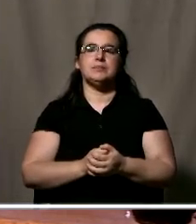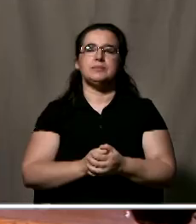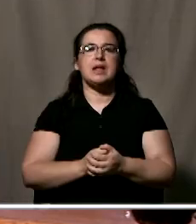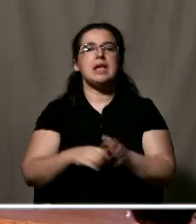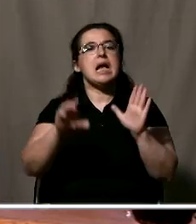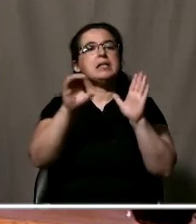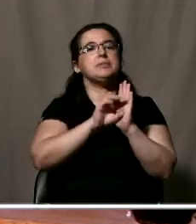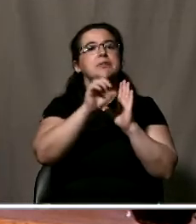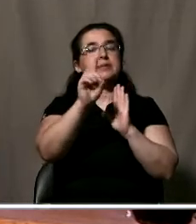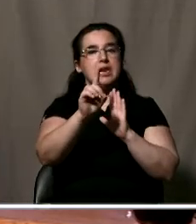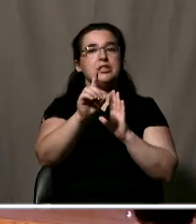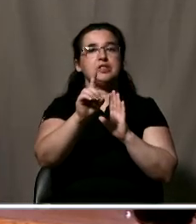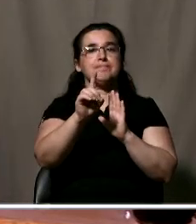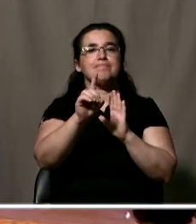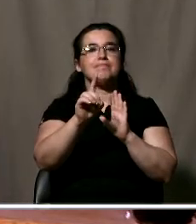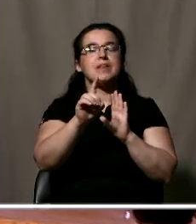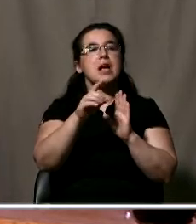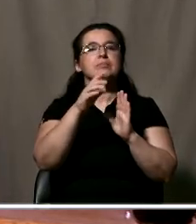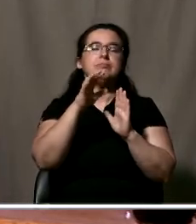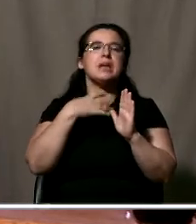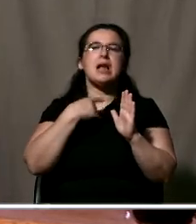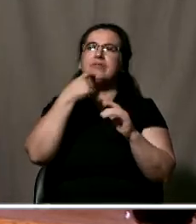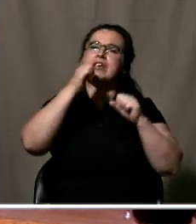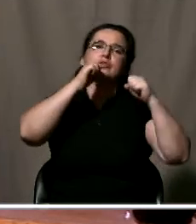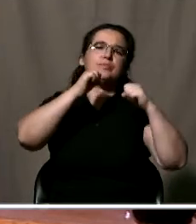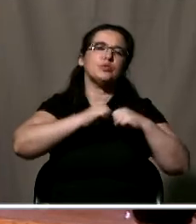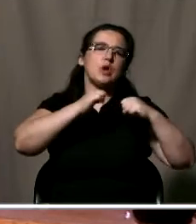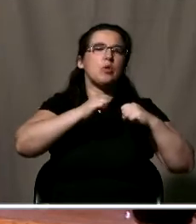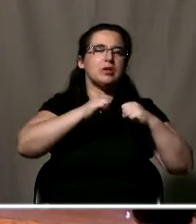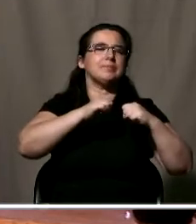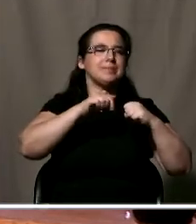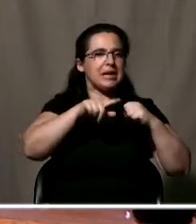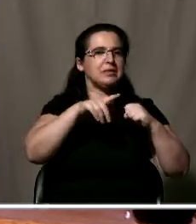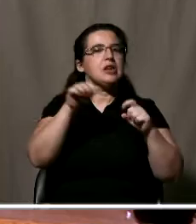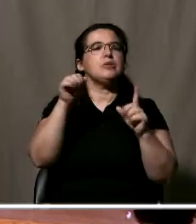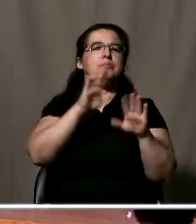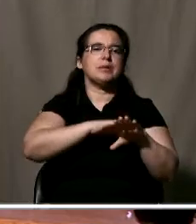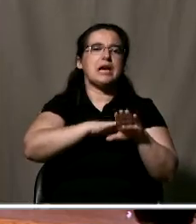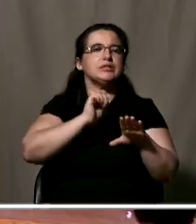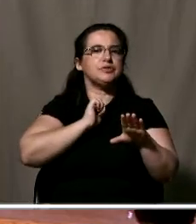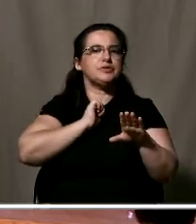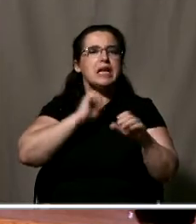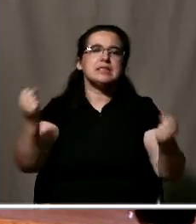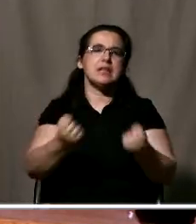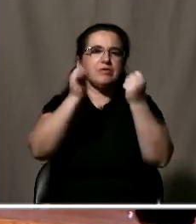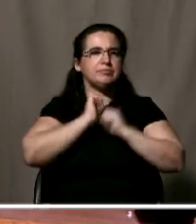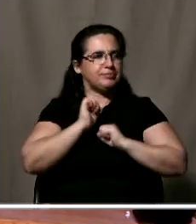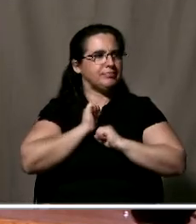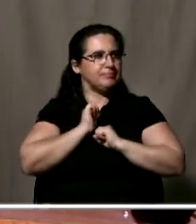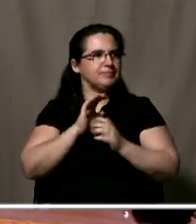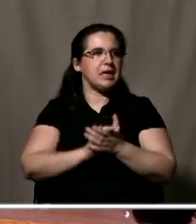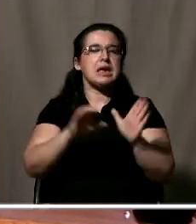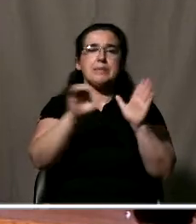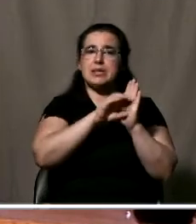me. No capítulo 6 ele diz que faz um acordo comigo, ele vai me redimir. In chapter 7. No capítulo 7. He is my great